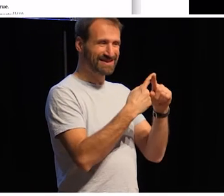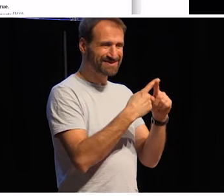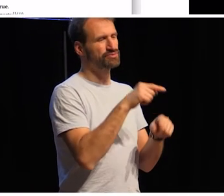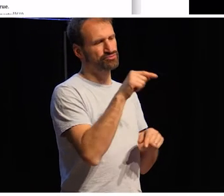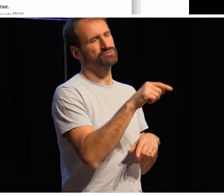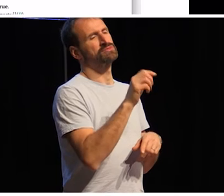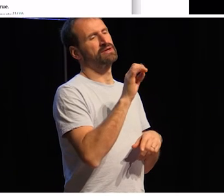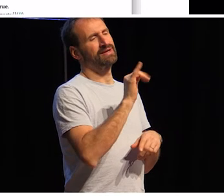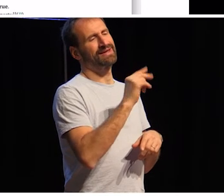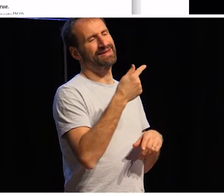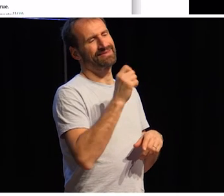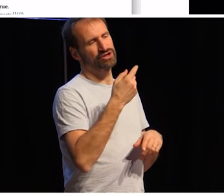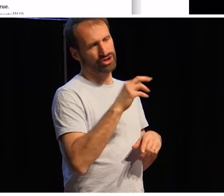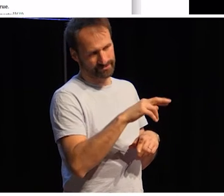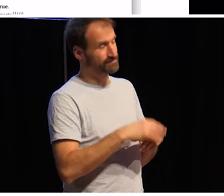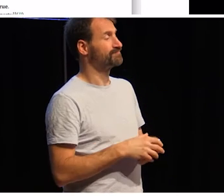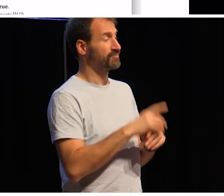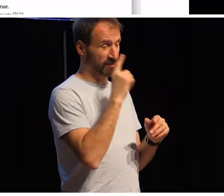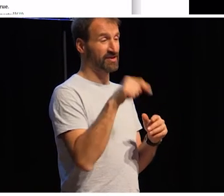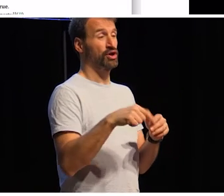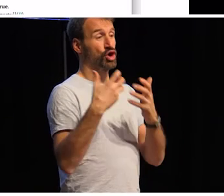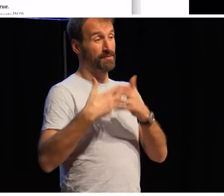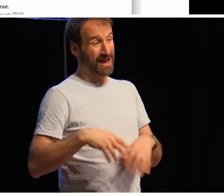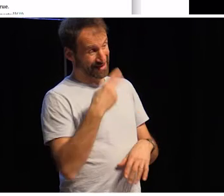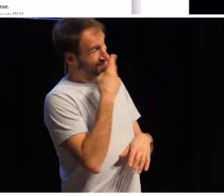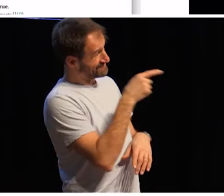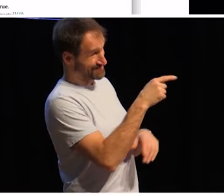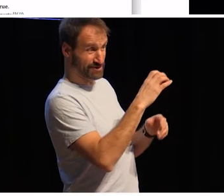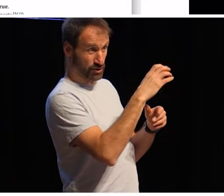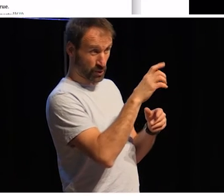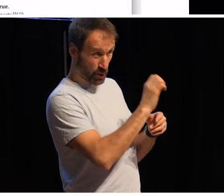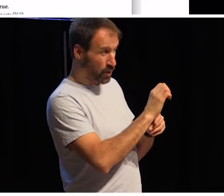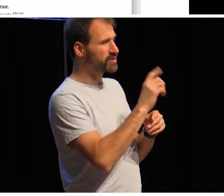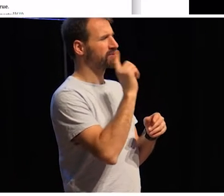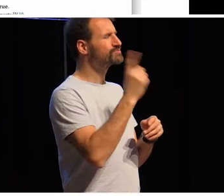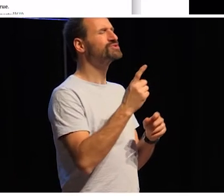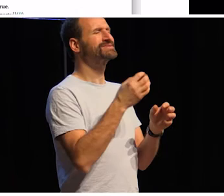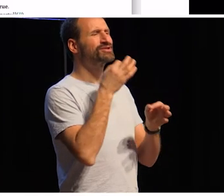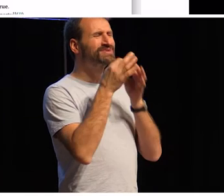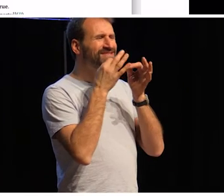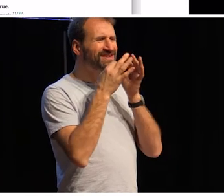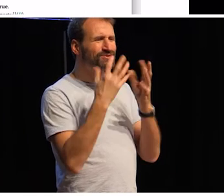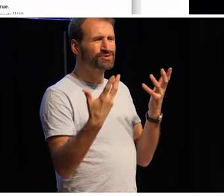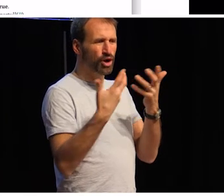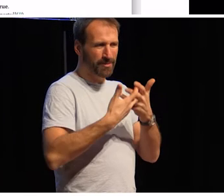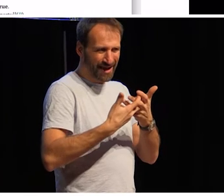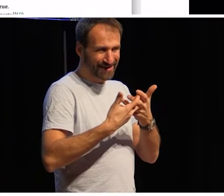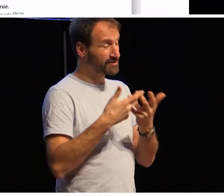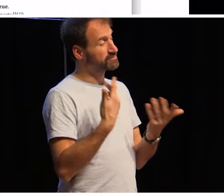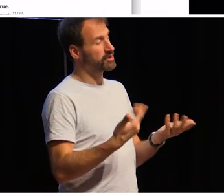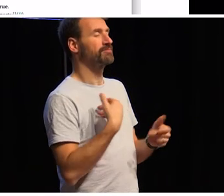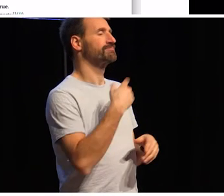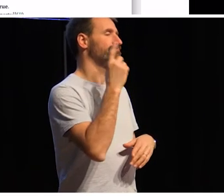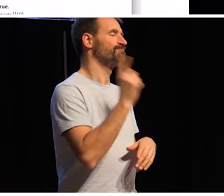executing this code, when it sees it the first time, we want to be spec compliant, so we have to do all the steps that